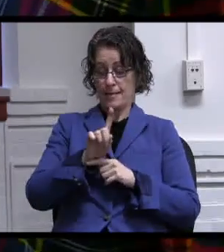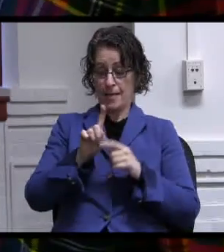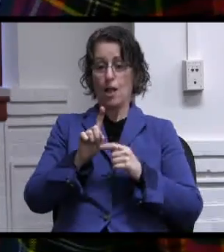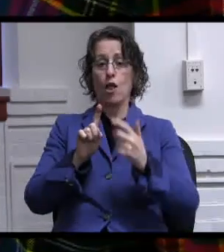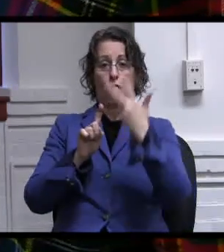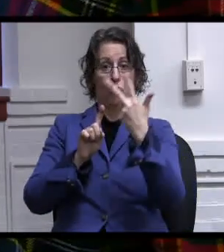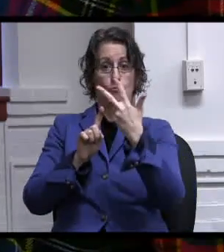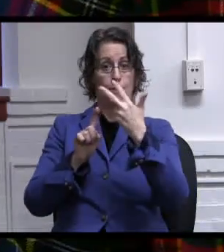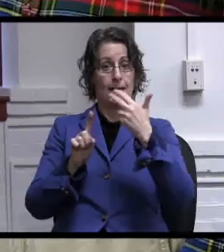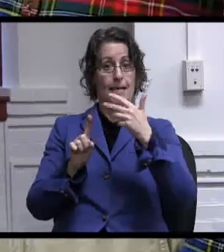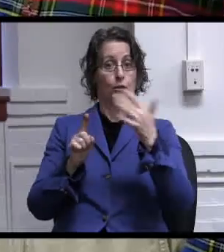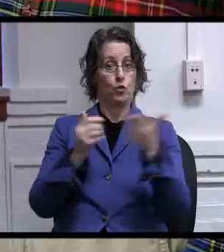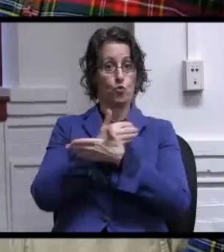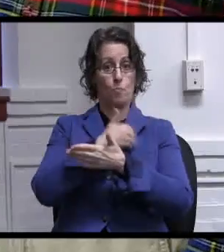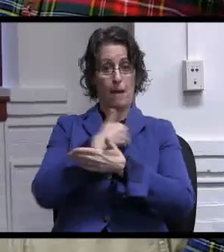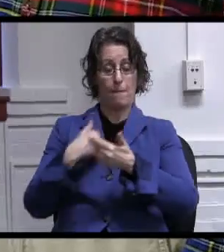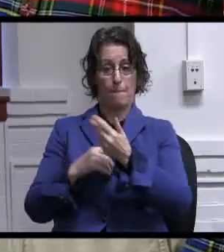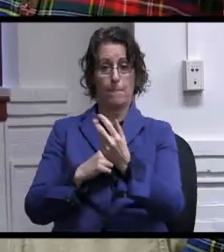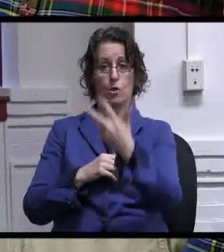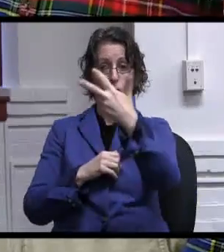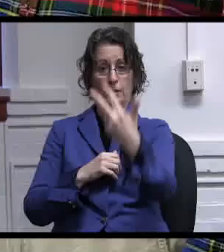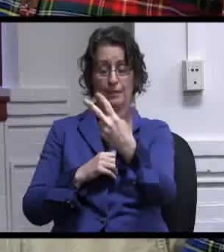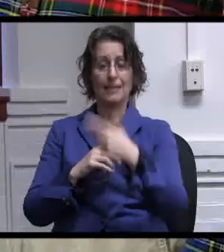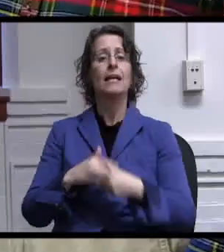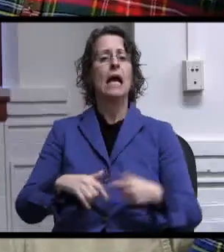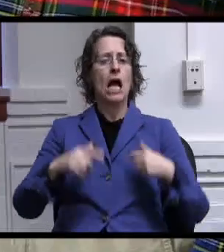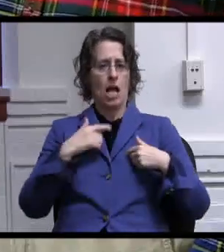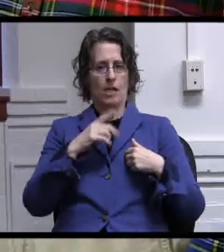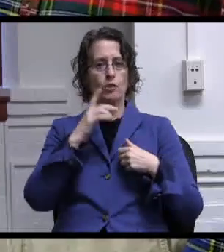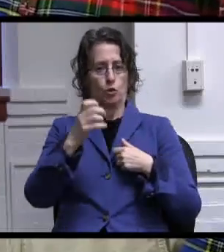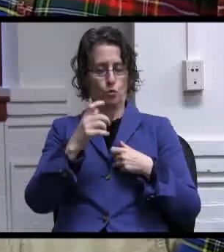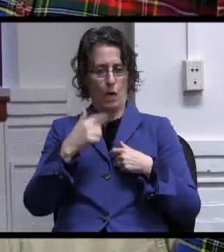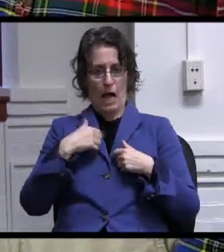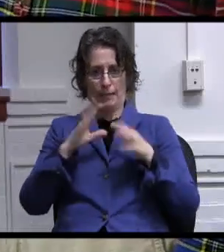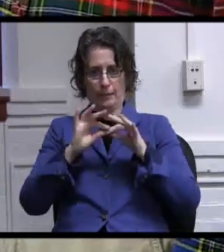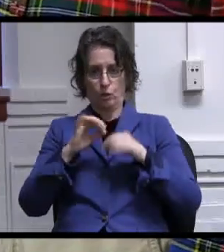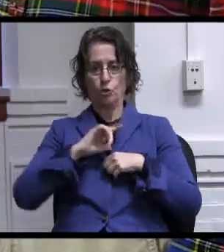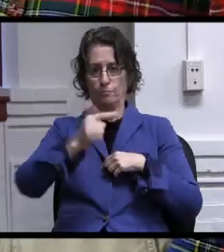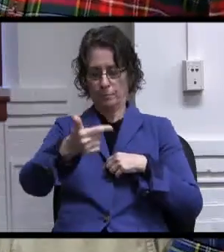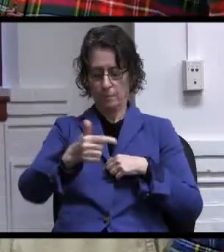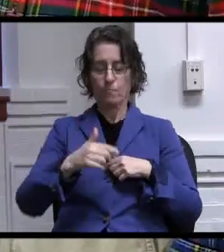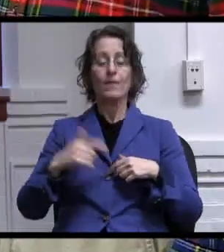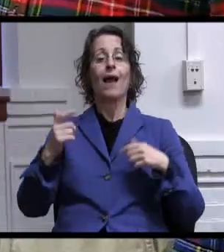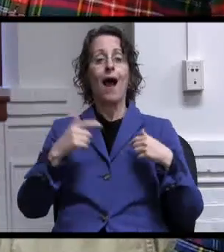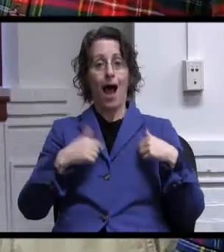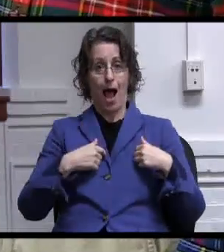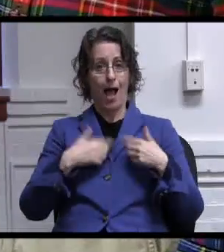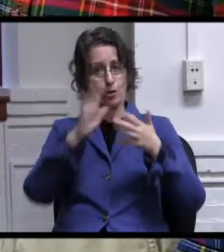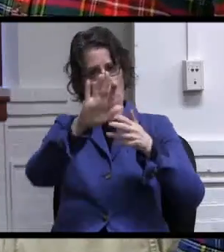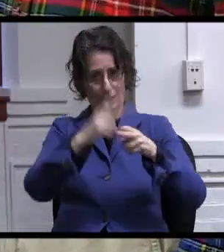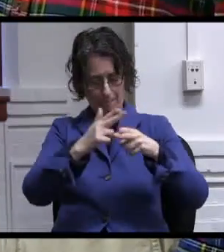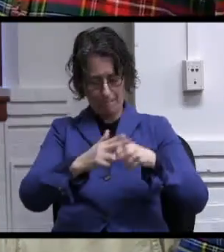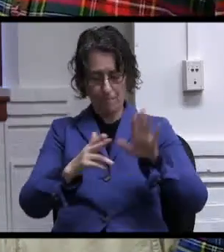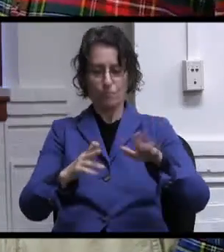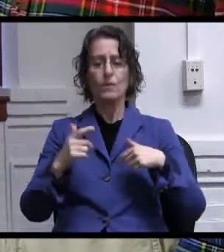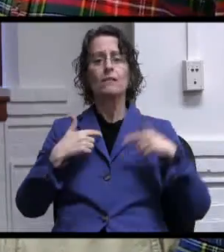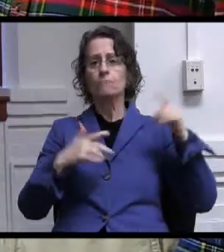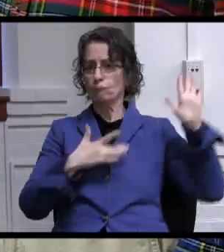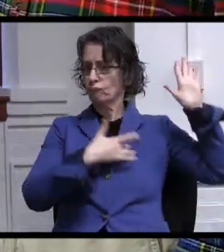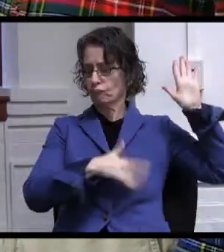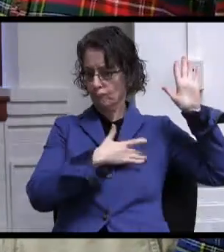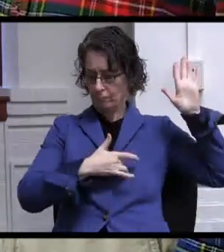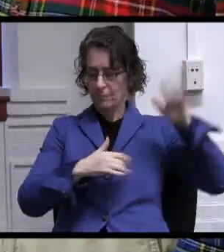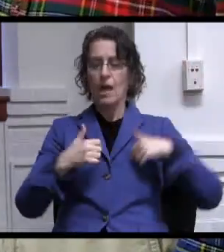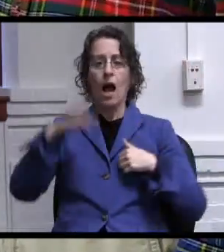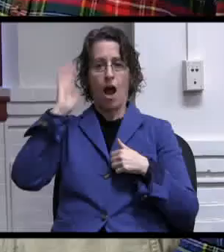I state your name. I, Brandie Starr. Do solemnly affirm. Do solemnly affirm. That I will faithfully.